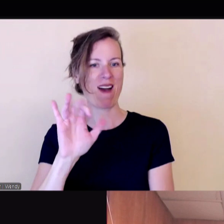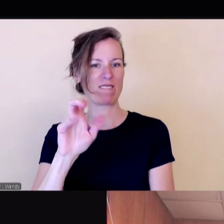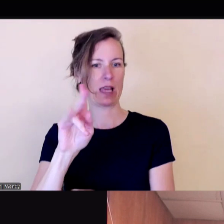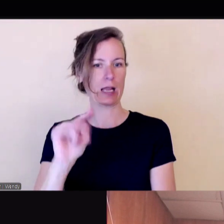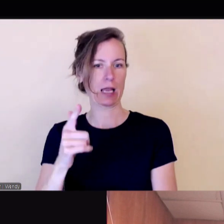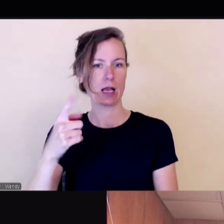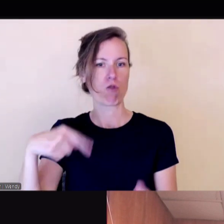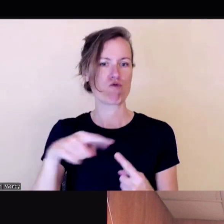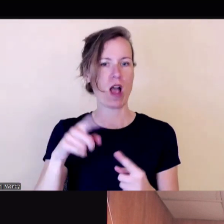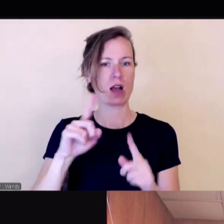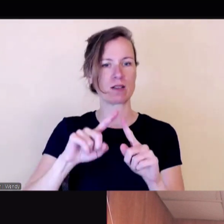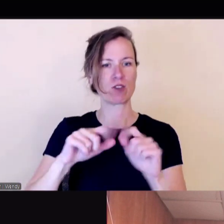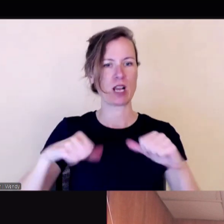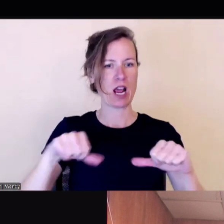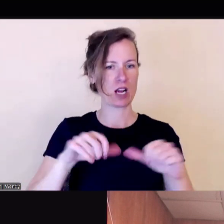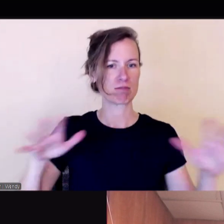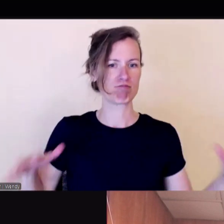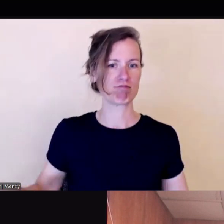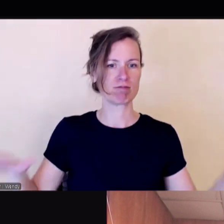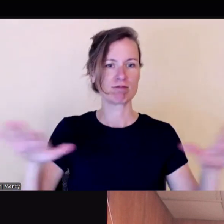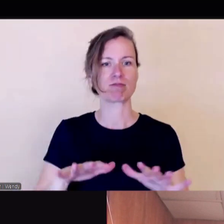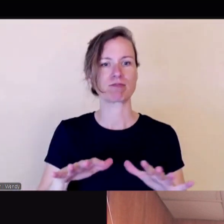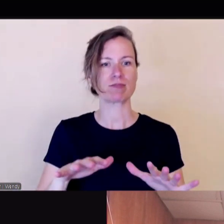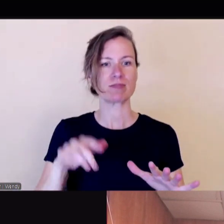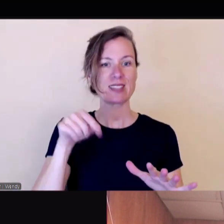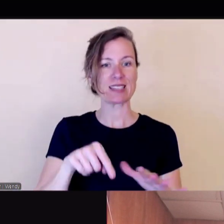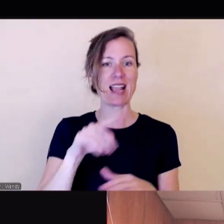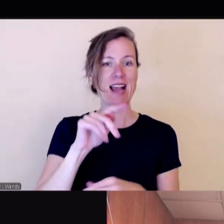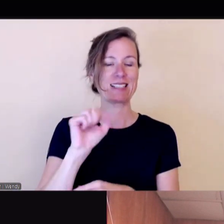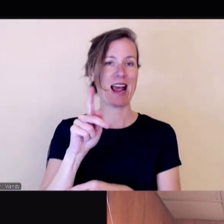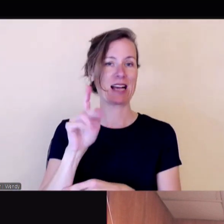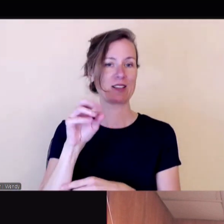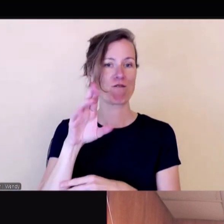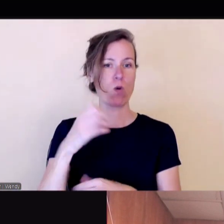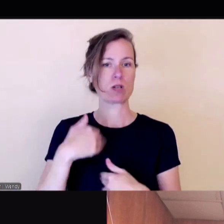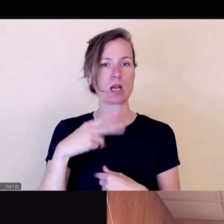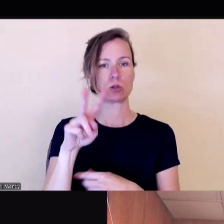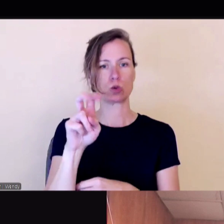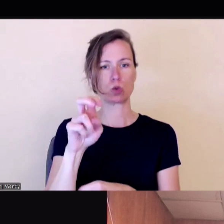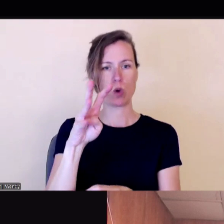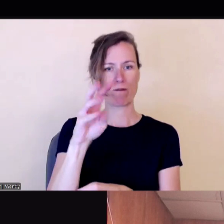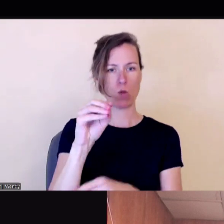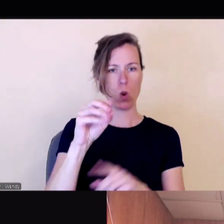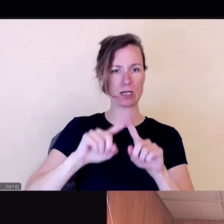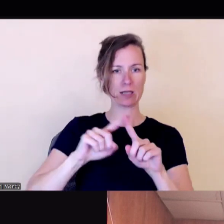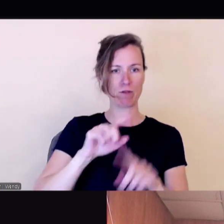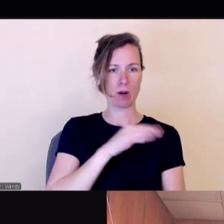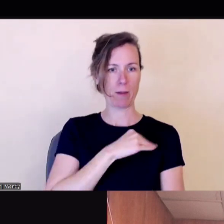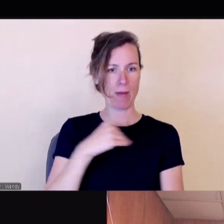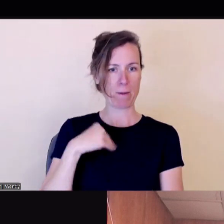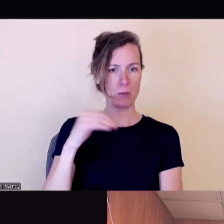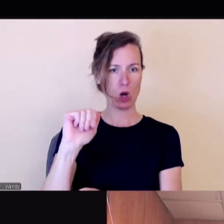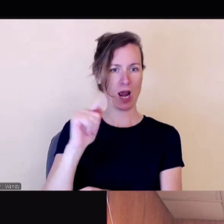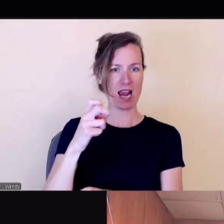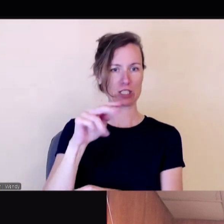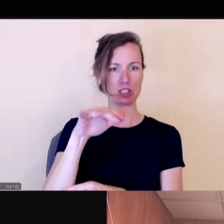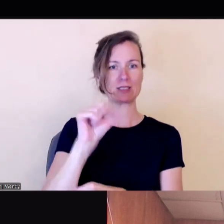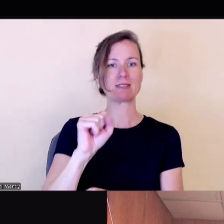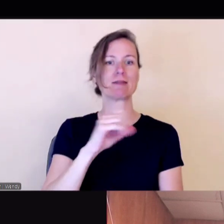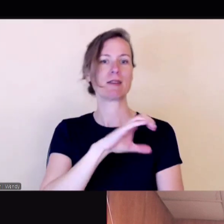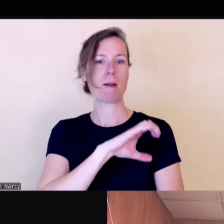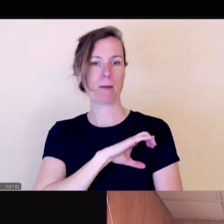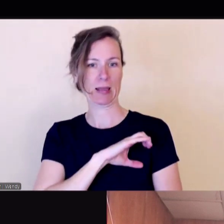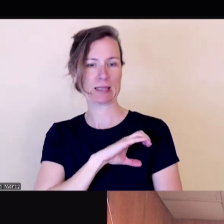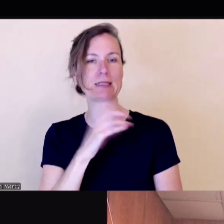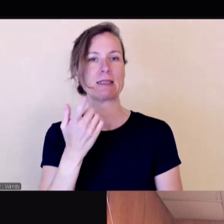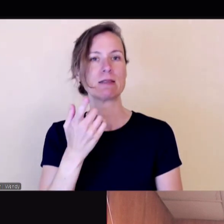providers to faith communities, social workers, and our office is tasked with coordinating all of that service, also